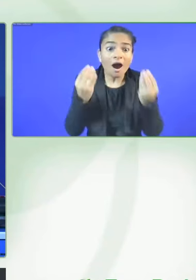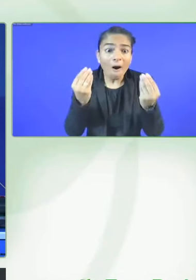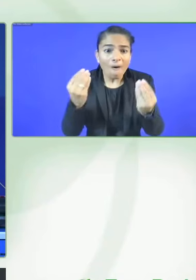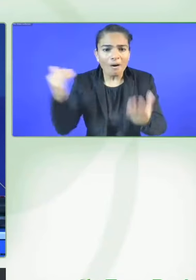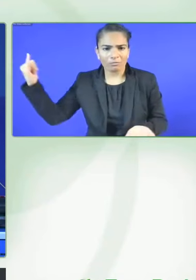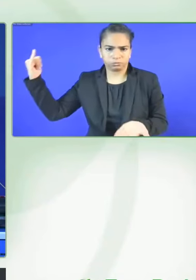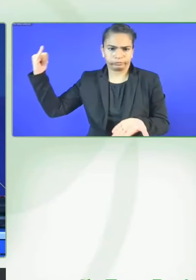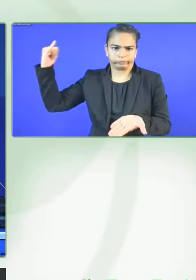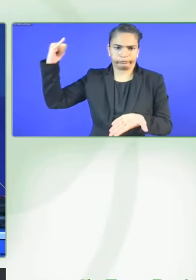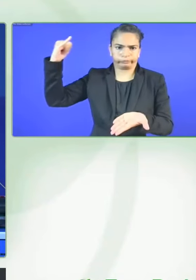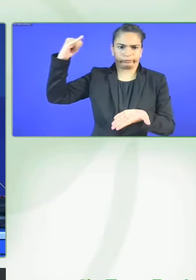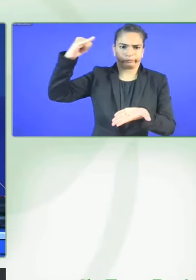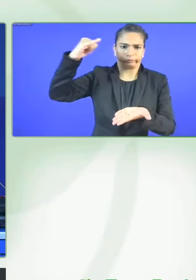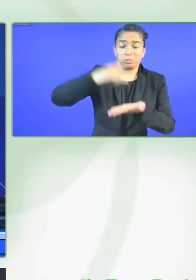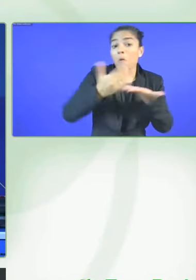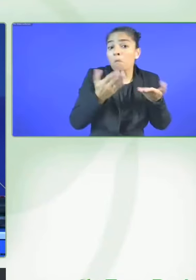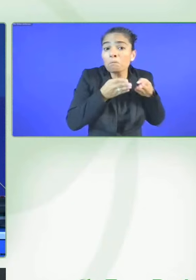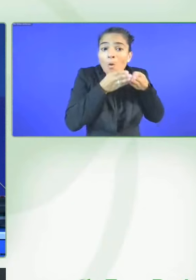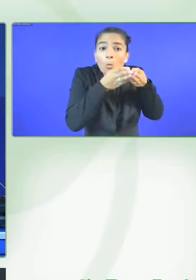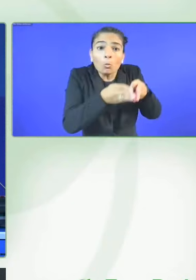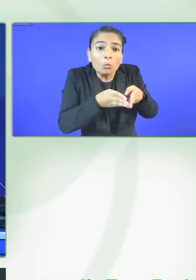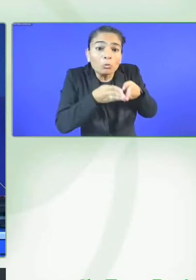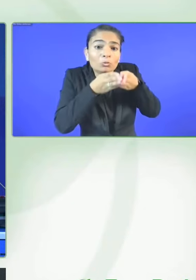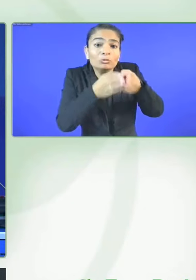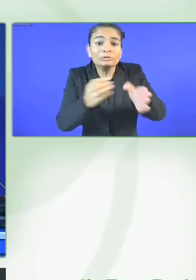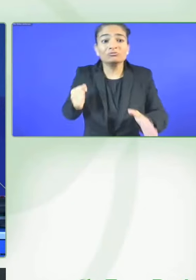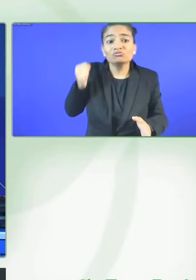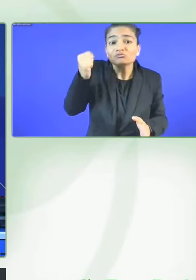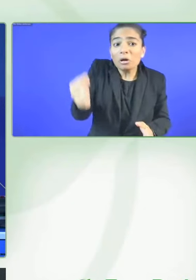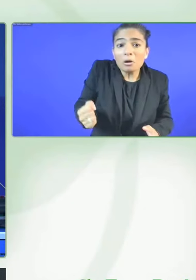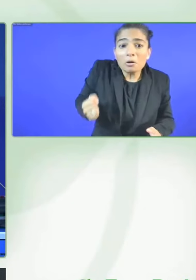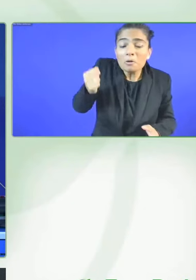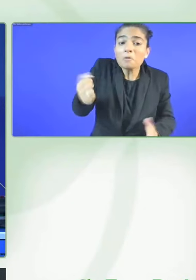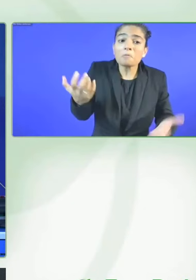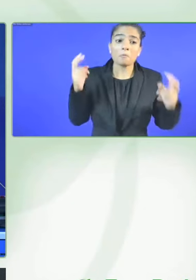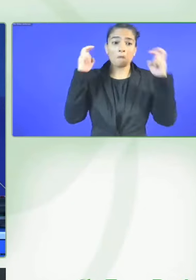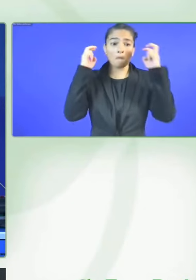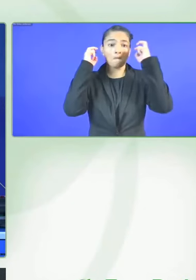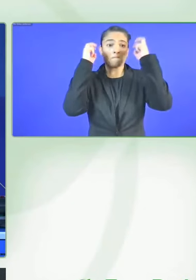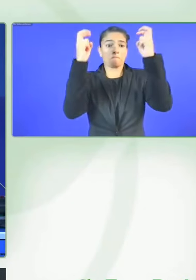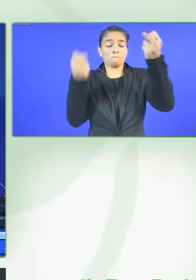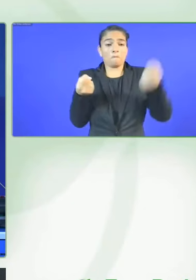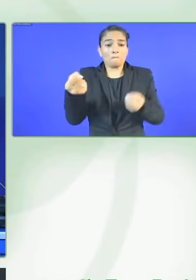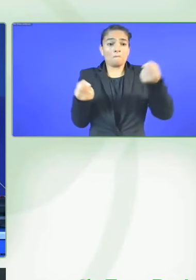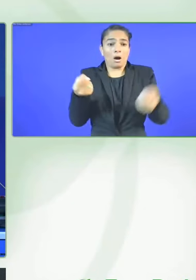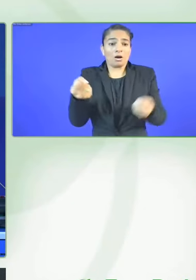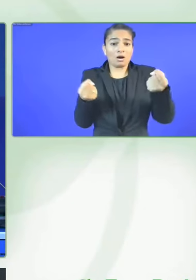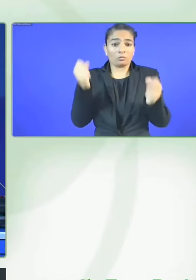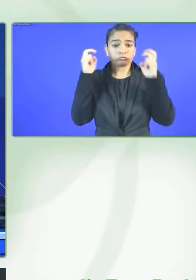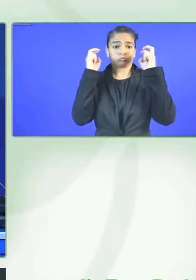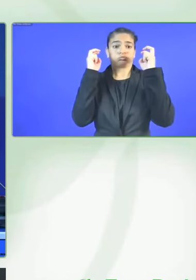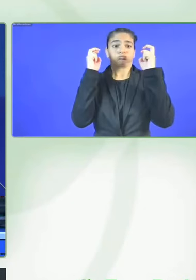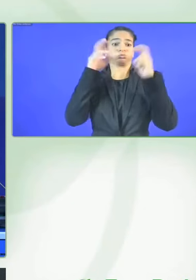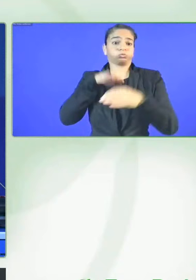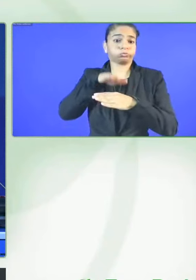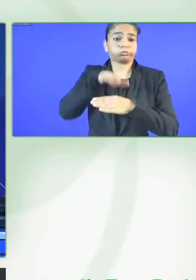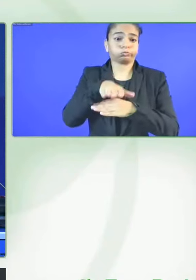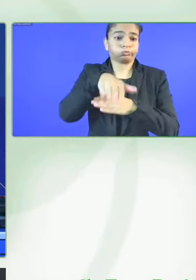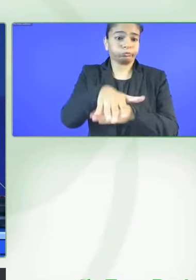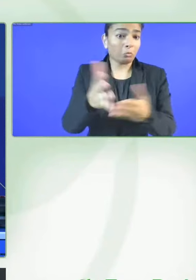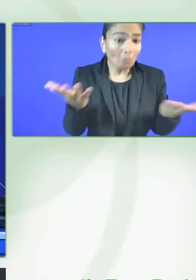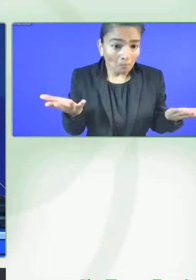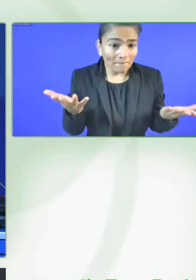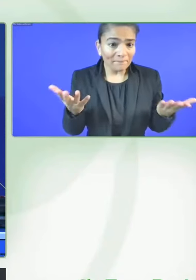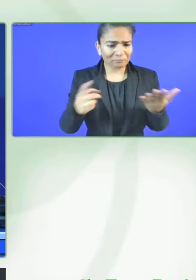in M6, covering what are the issues around accessibility, as Thomas said,